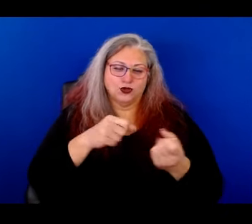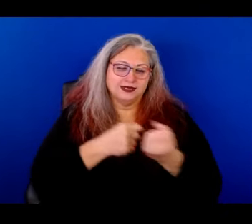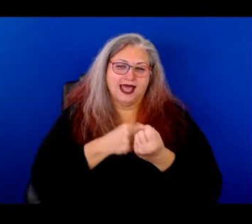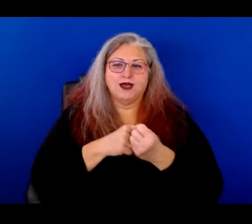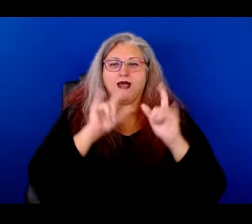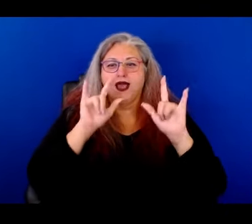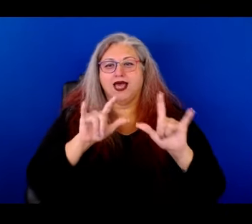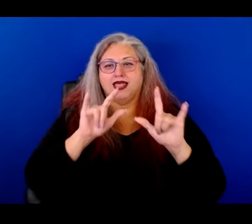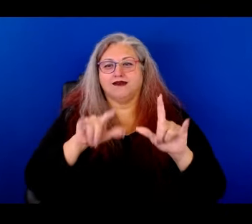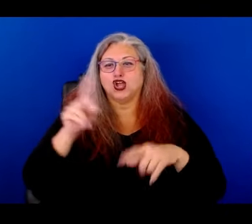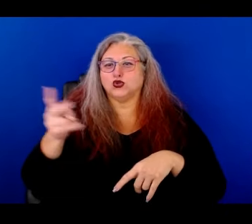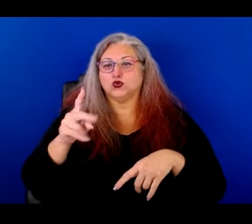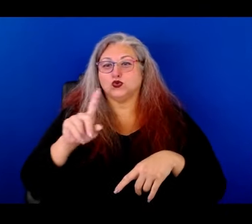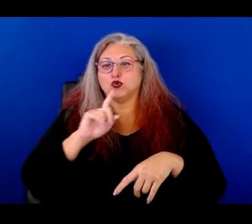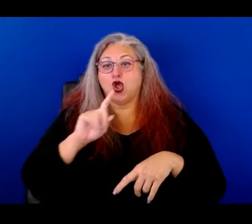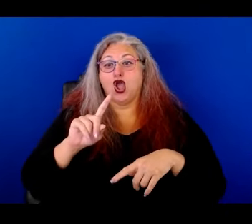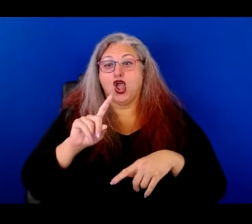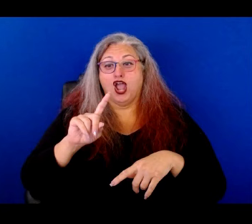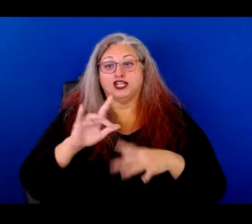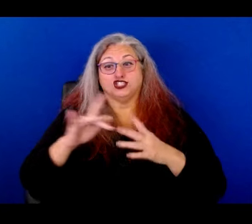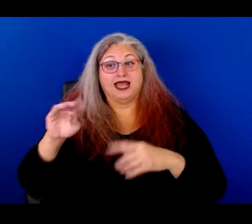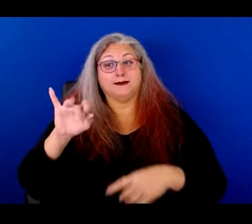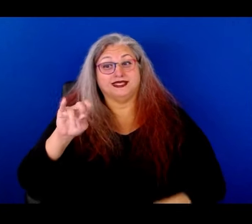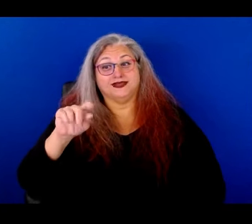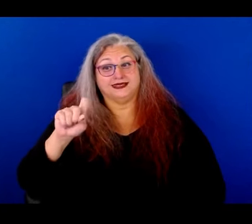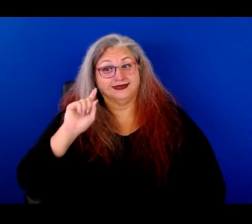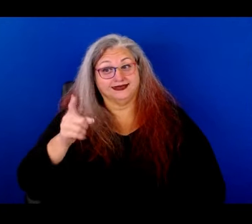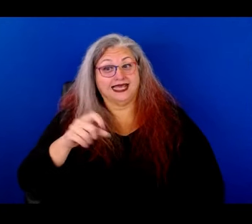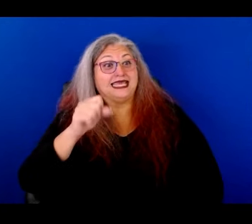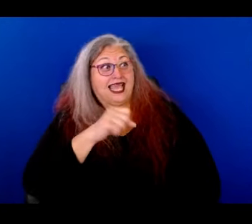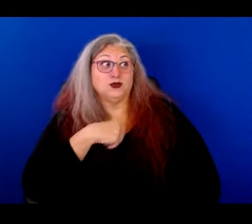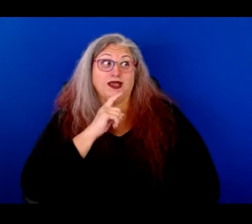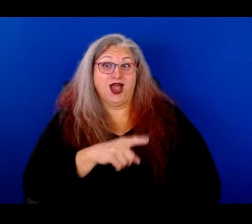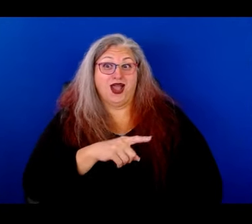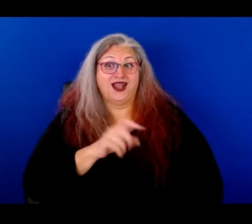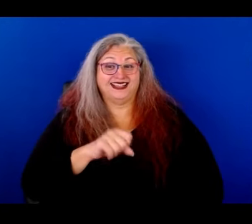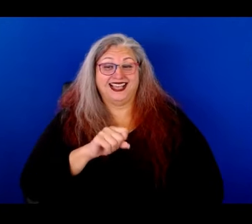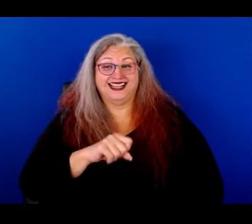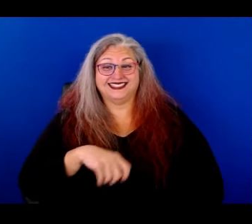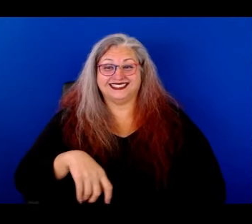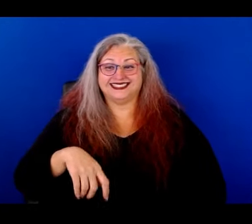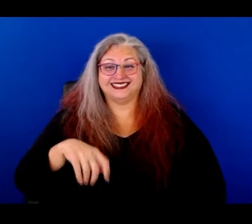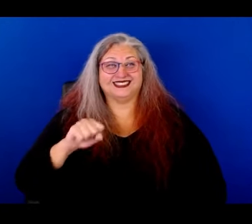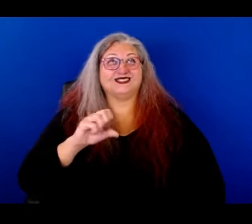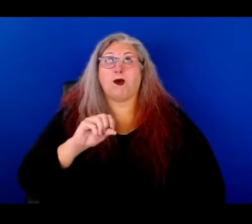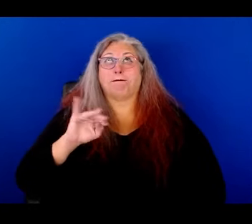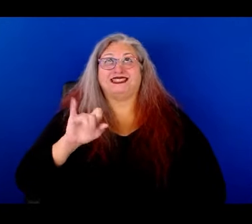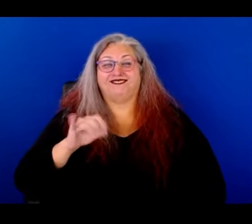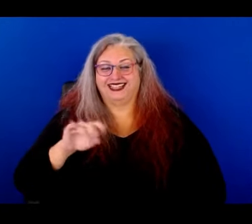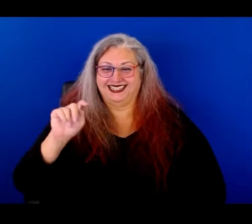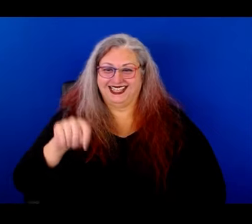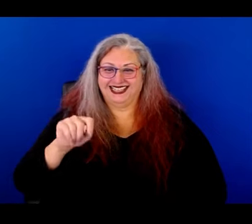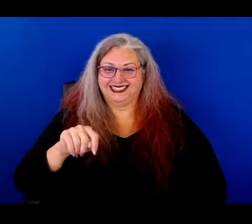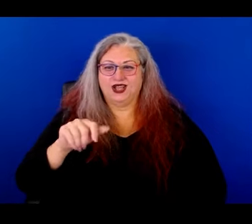you. You two are Shiny Misfits. Yes, we are. So misfit. Yes.